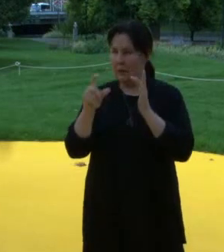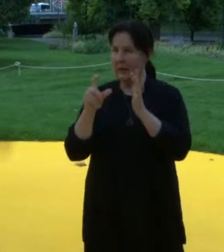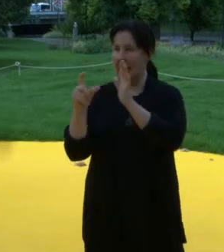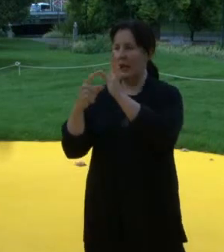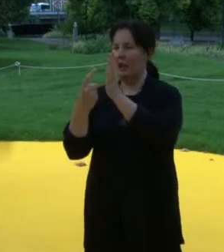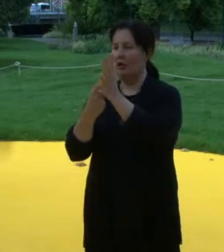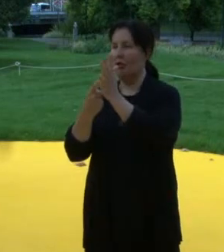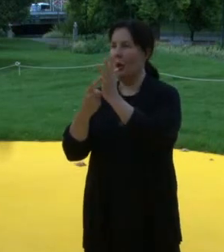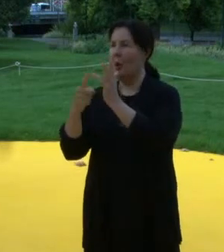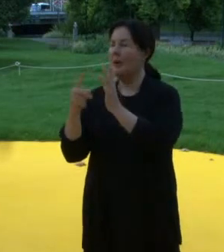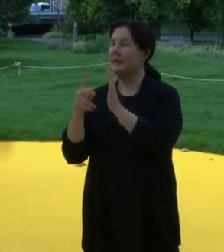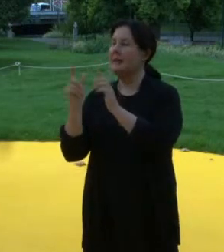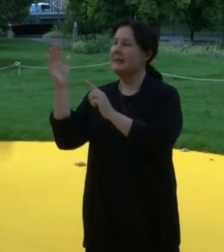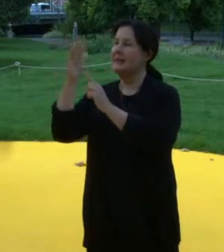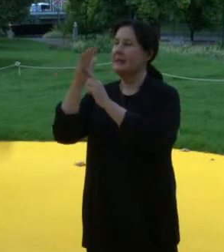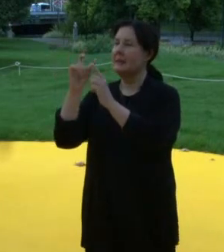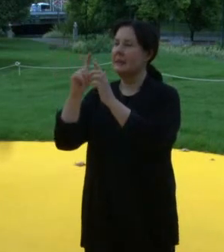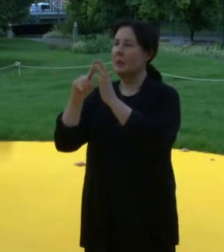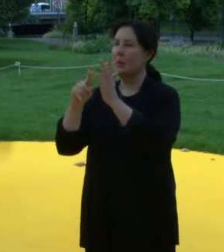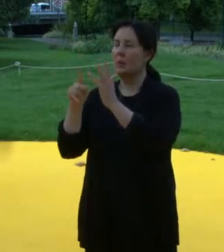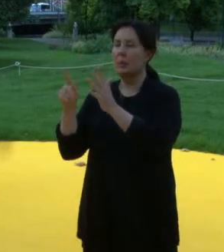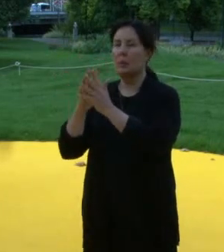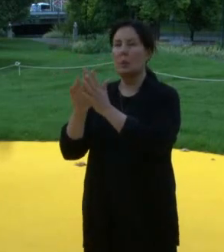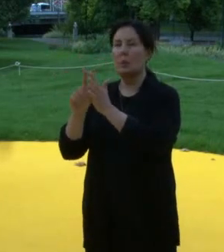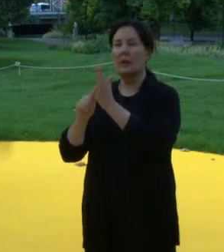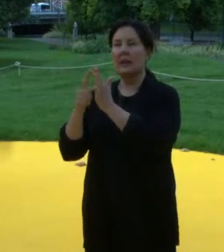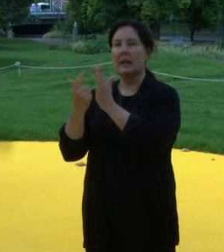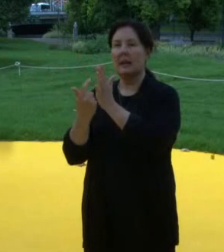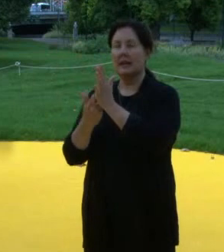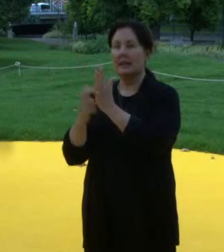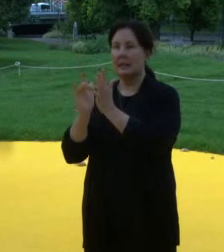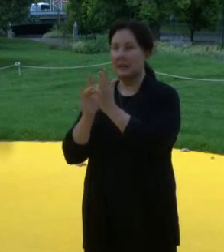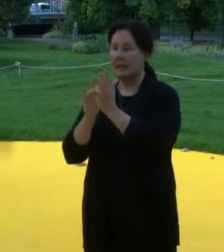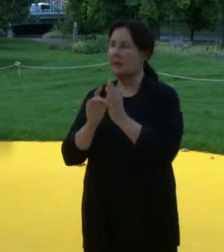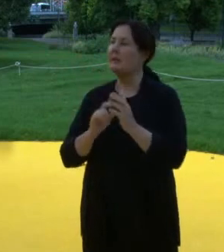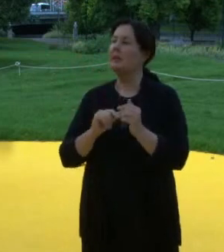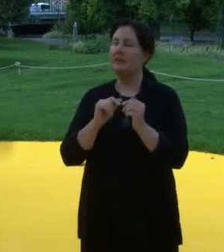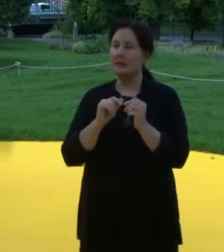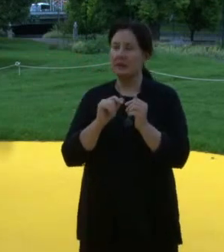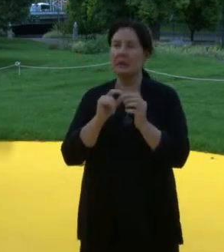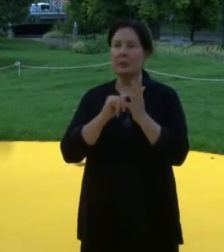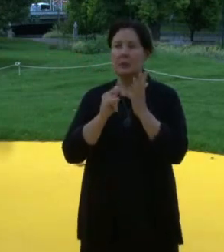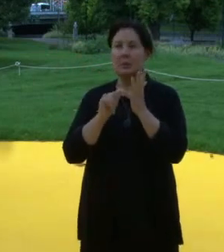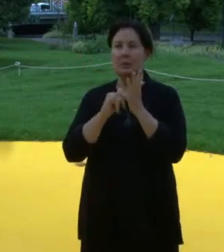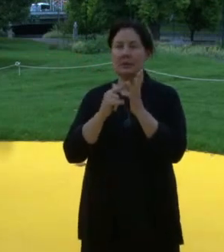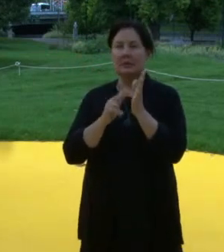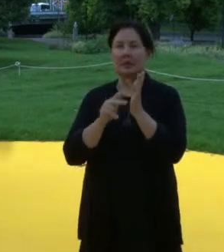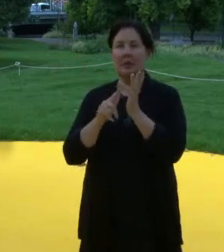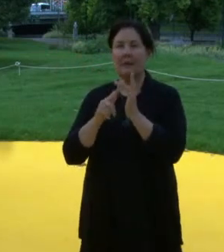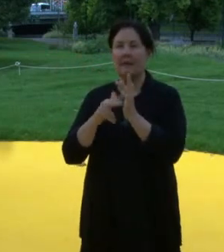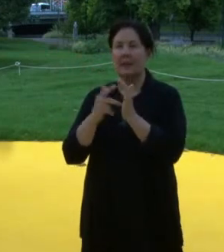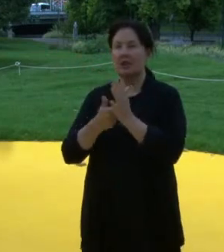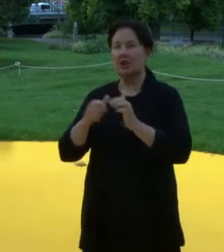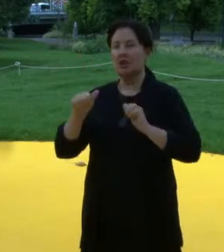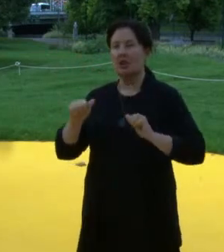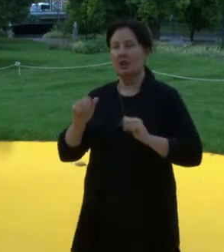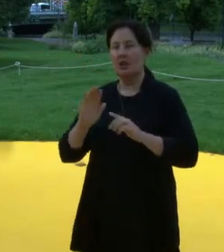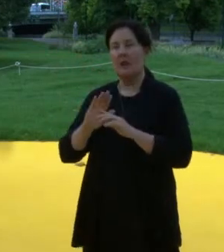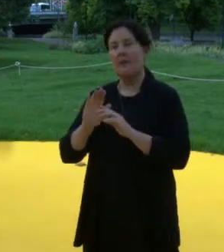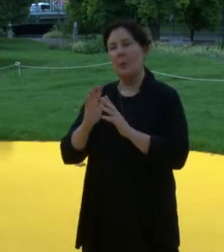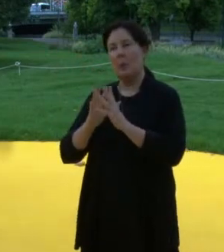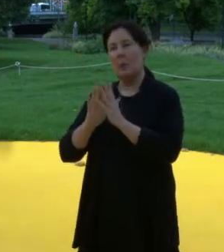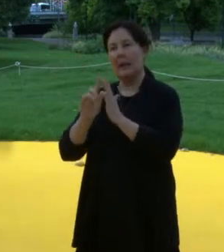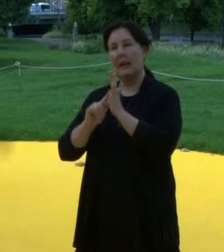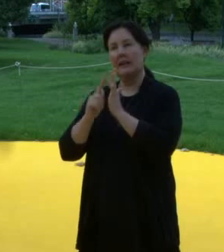Centre, Susan Oliver, Chair of the Wheeler Centre, and other board members here, and Wheeler Centre patrons, thank you for